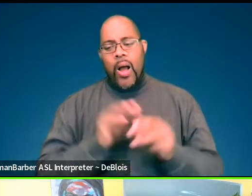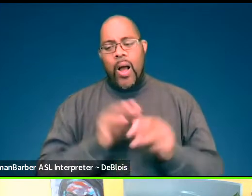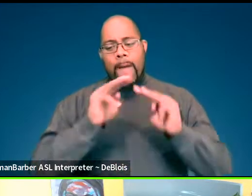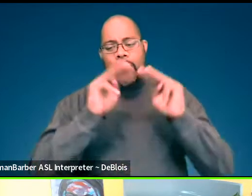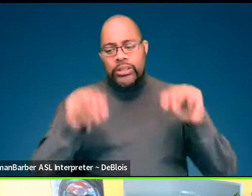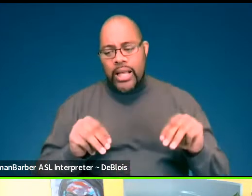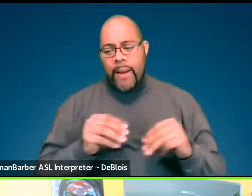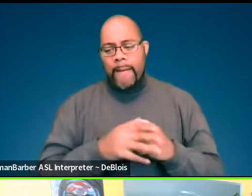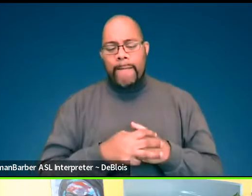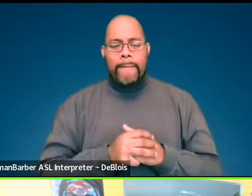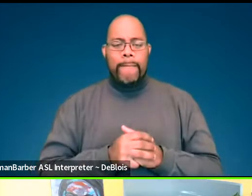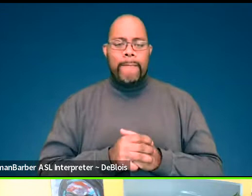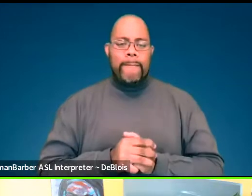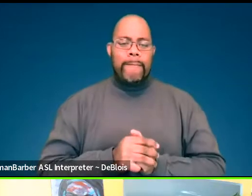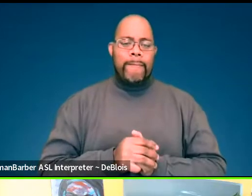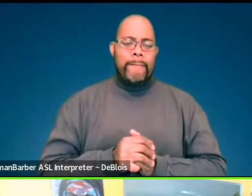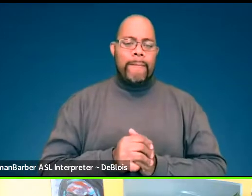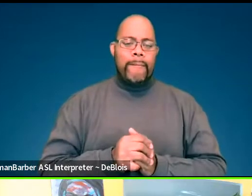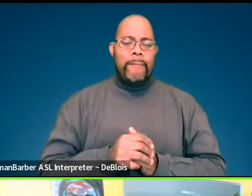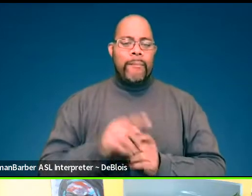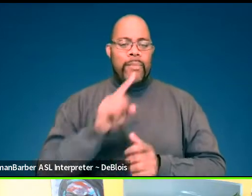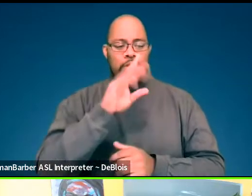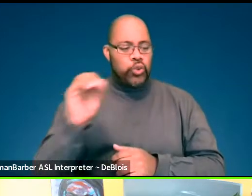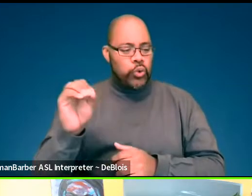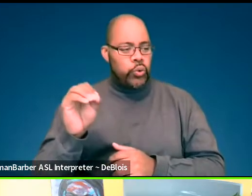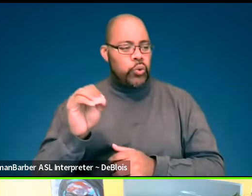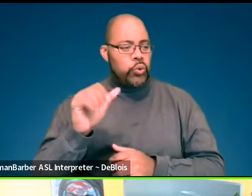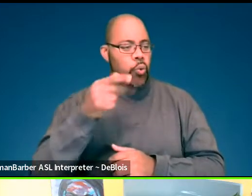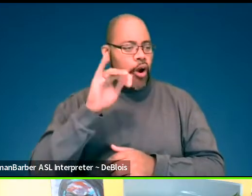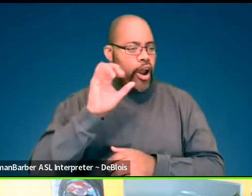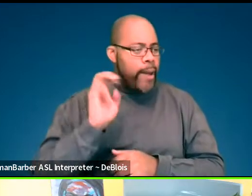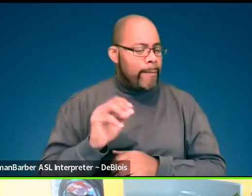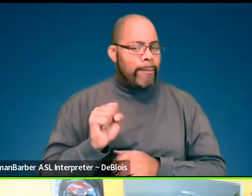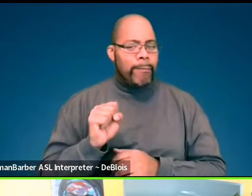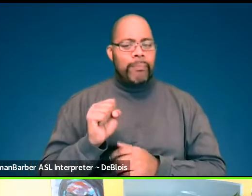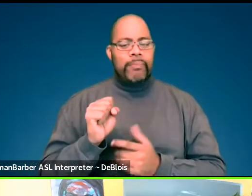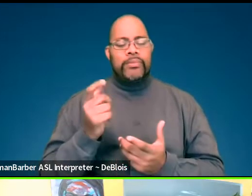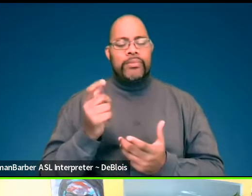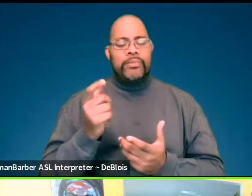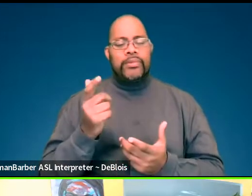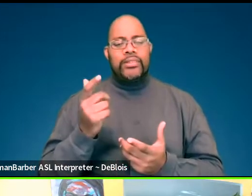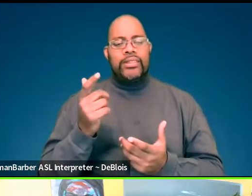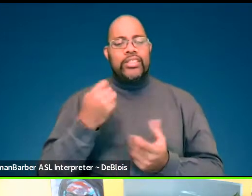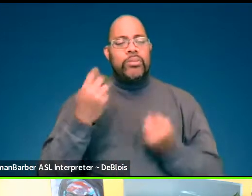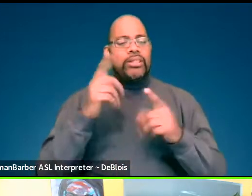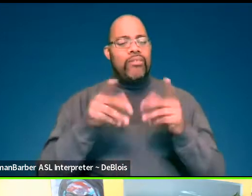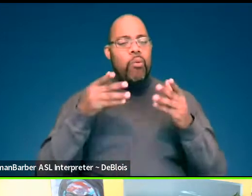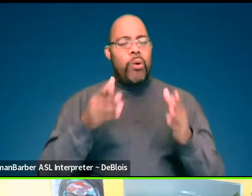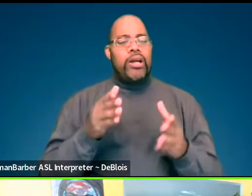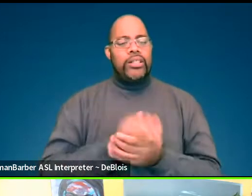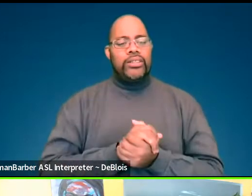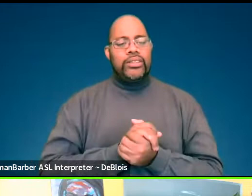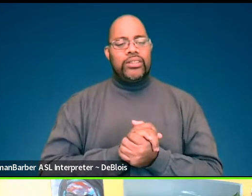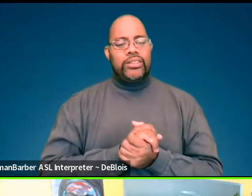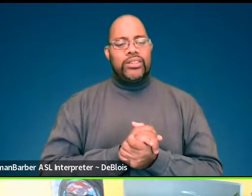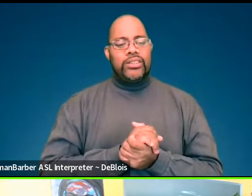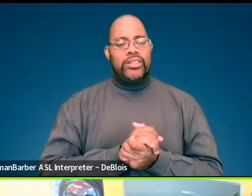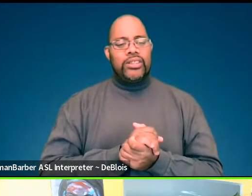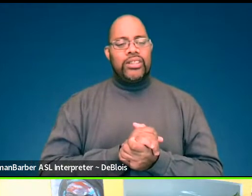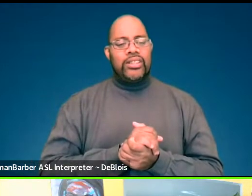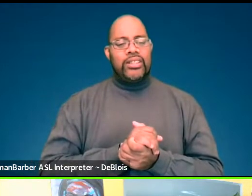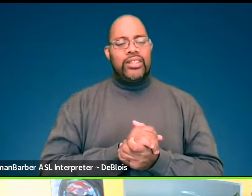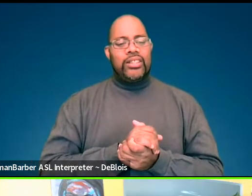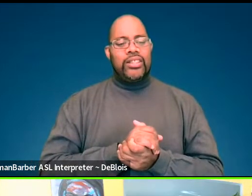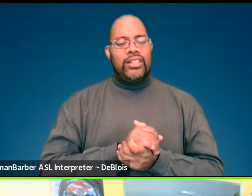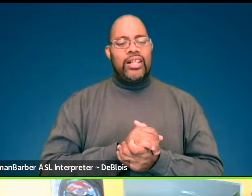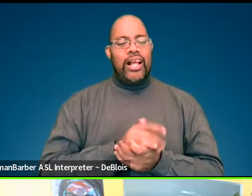museums, zoos, aquariums, like there are so many ways that I think